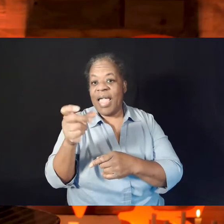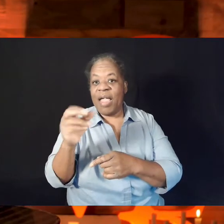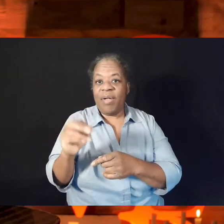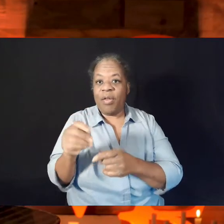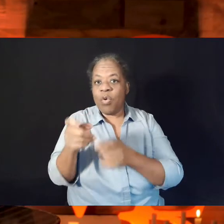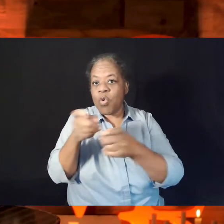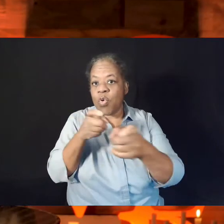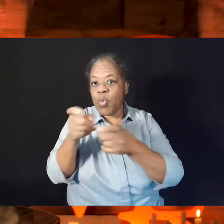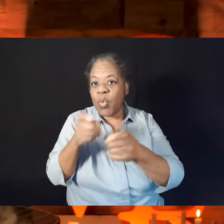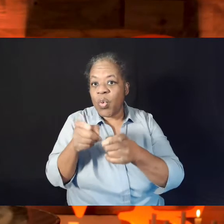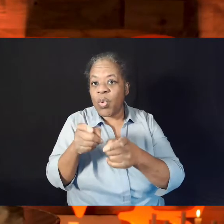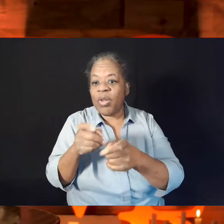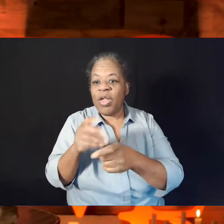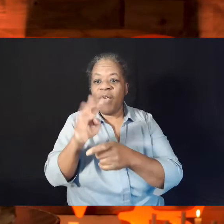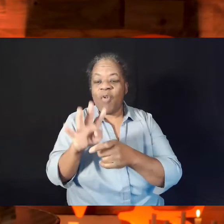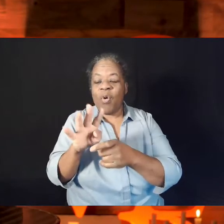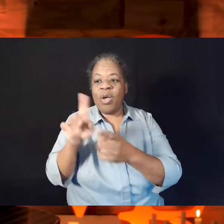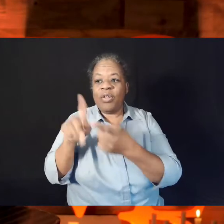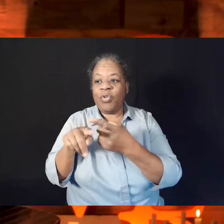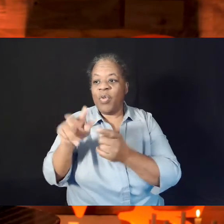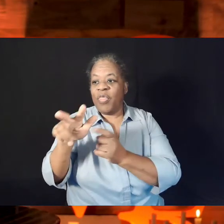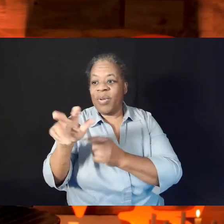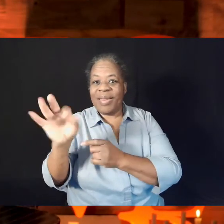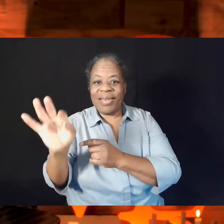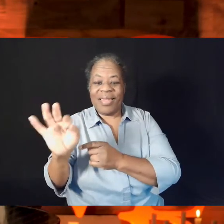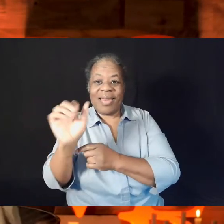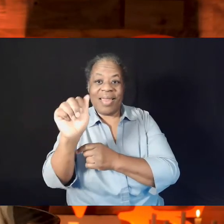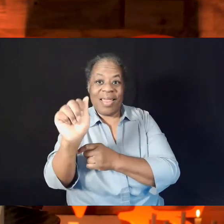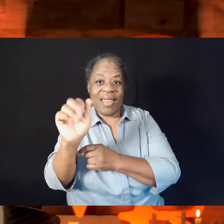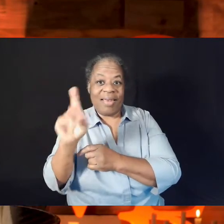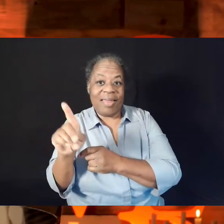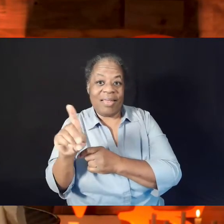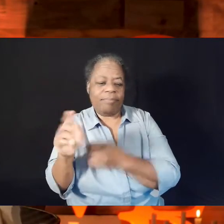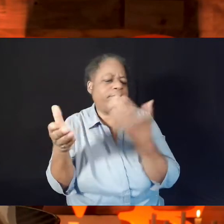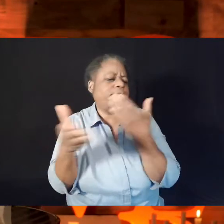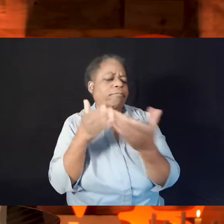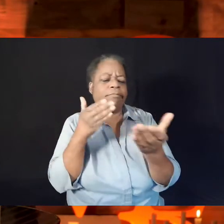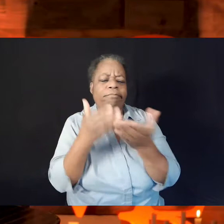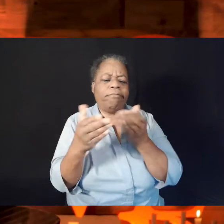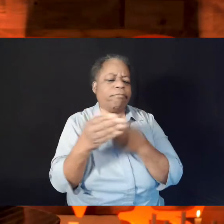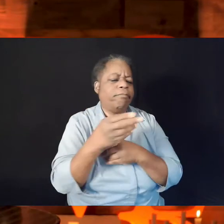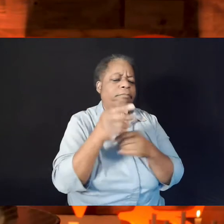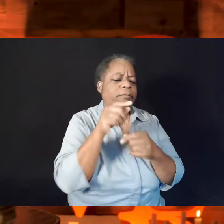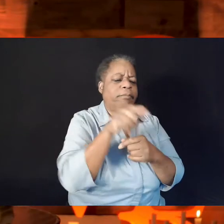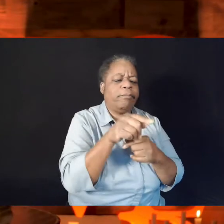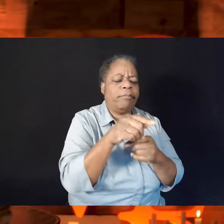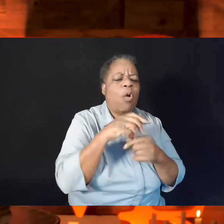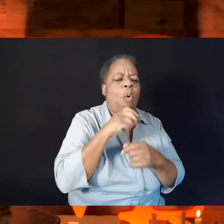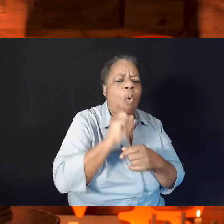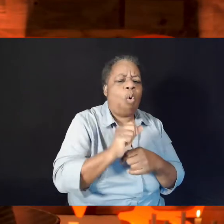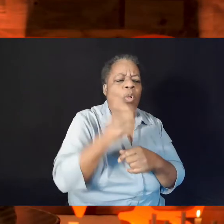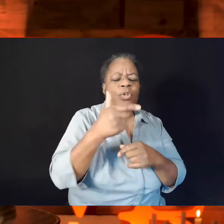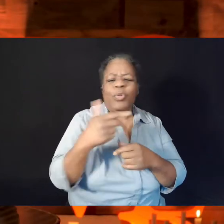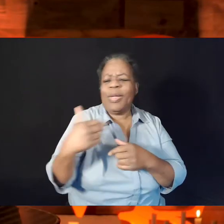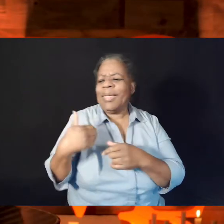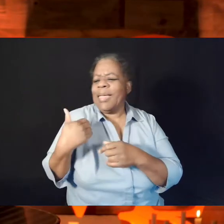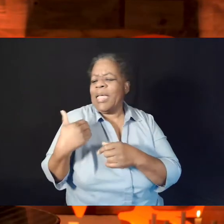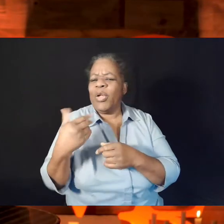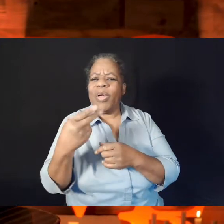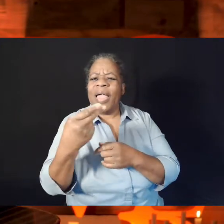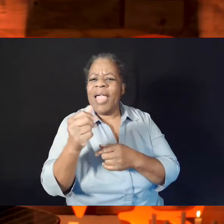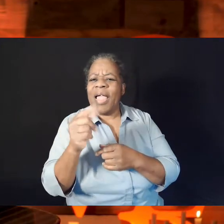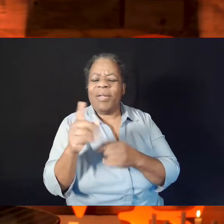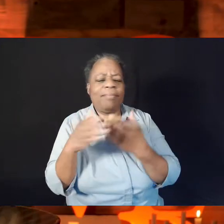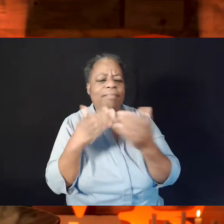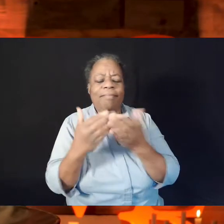4 to 39 AD. But whether it was Herod the Elder or the Younger, we have the time frame as the beginning of the